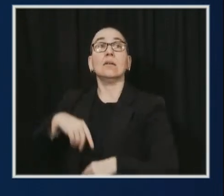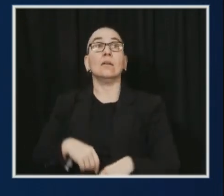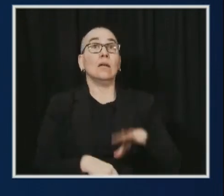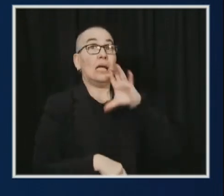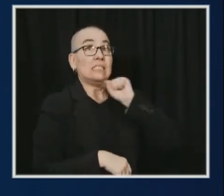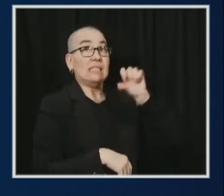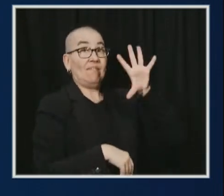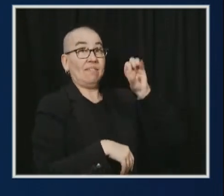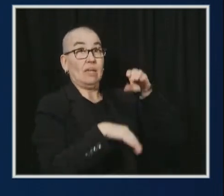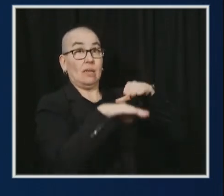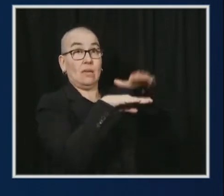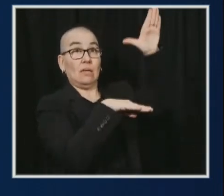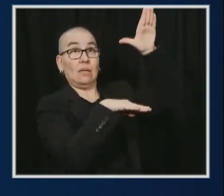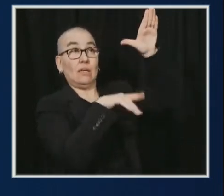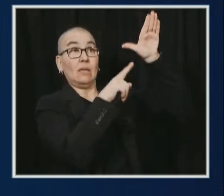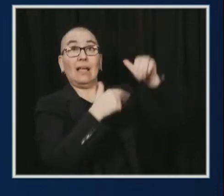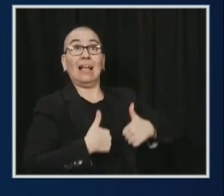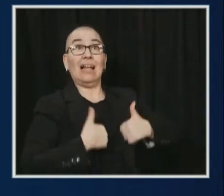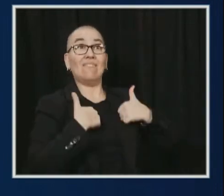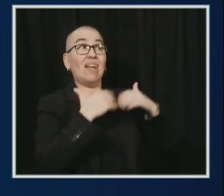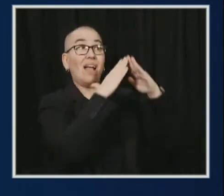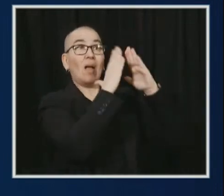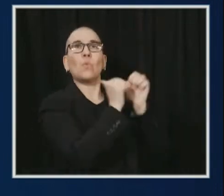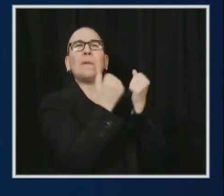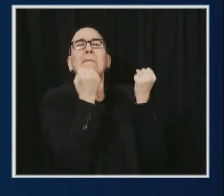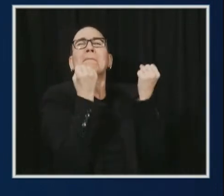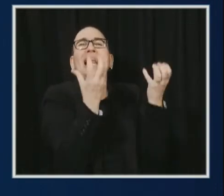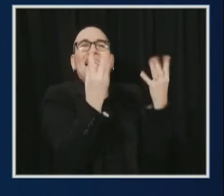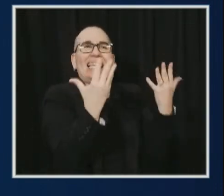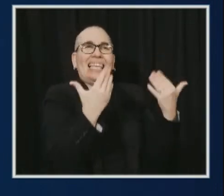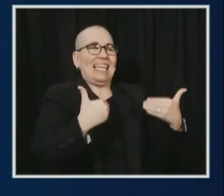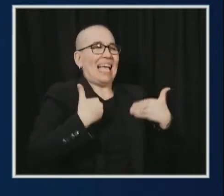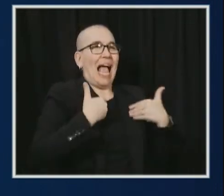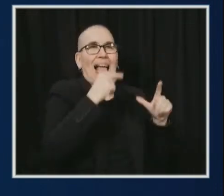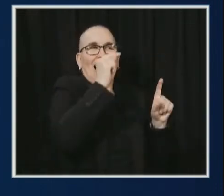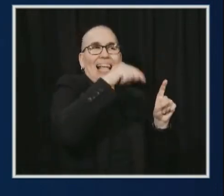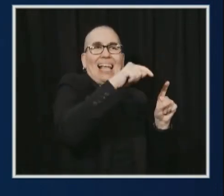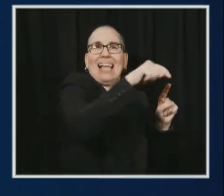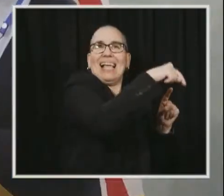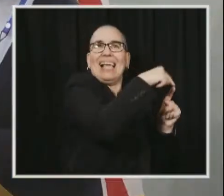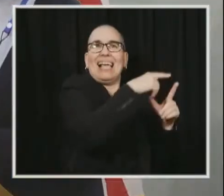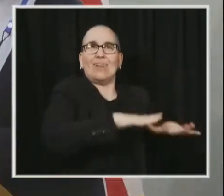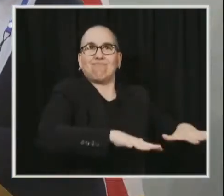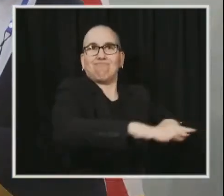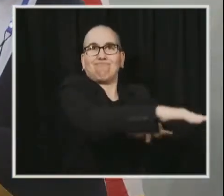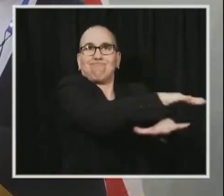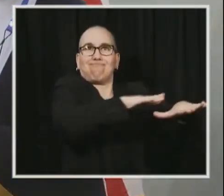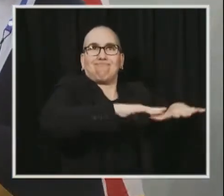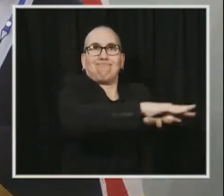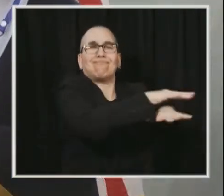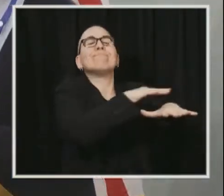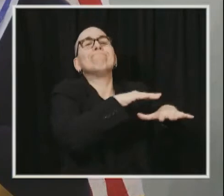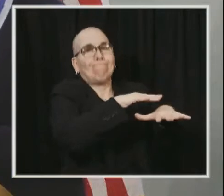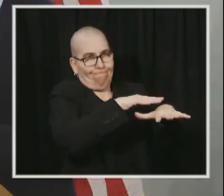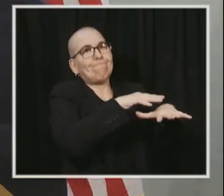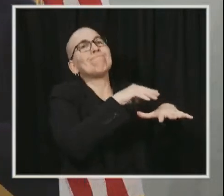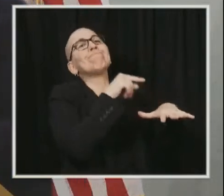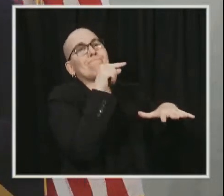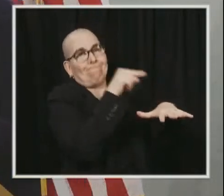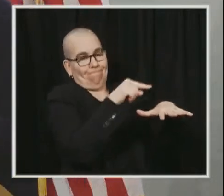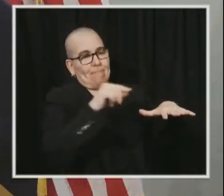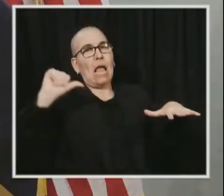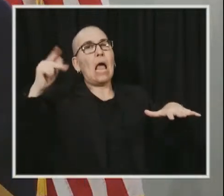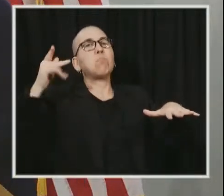in multi-generational housing will be vaccinated in this same time period. So April to May, very large groups